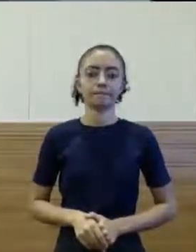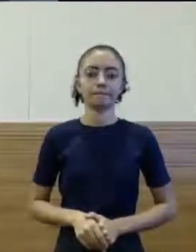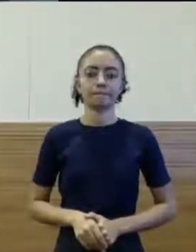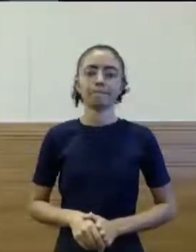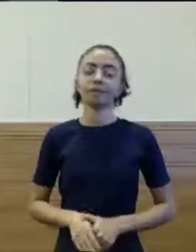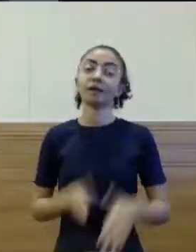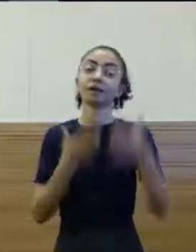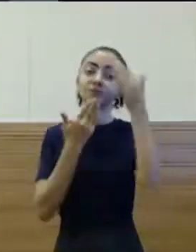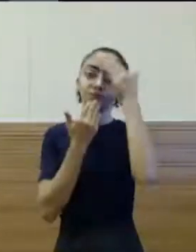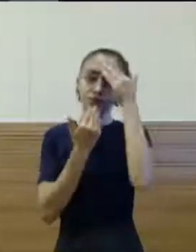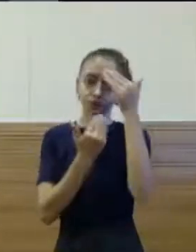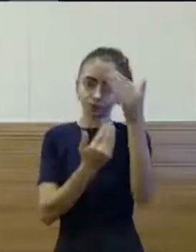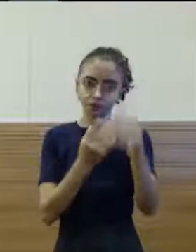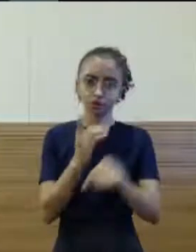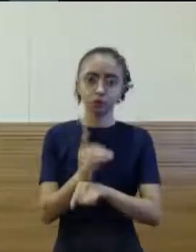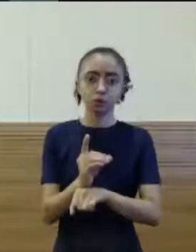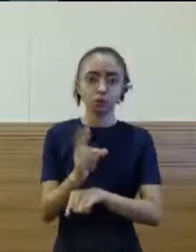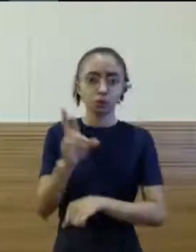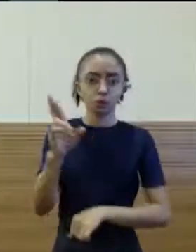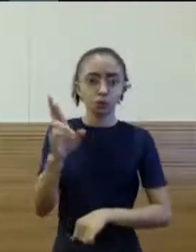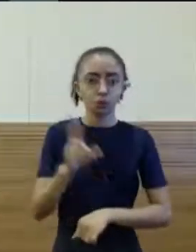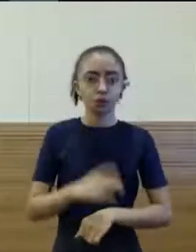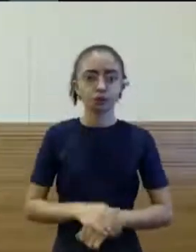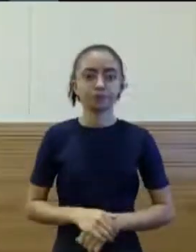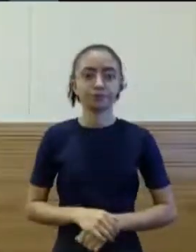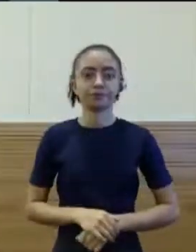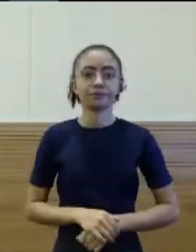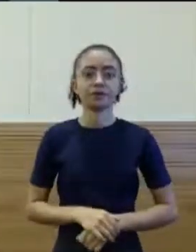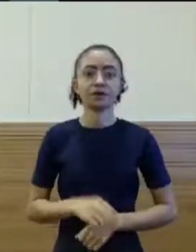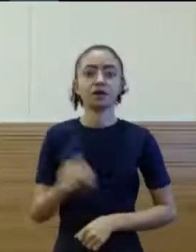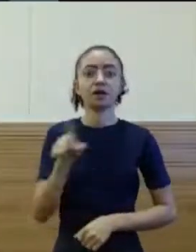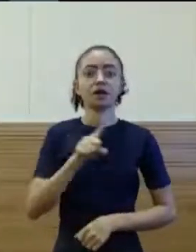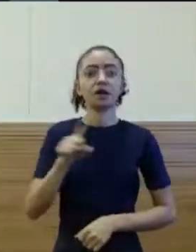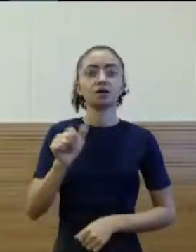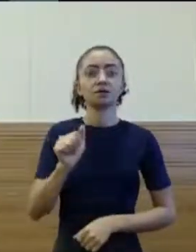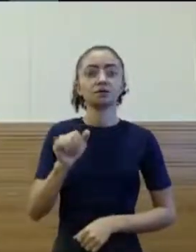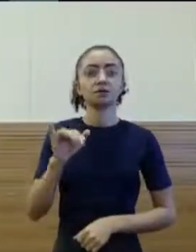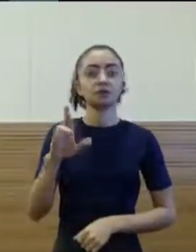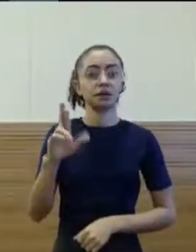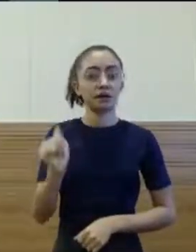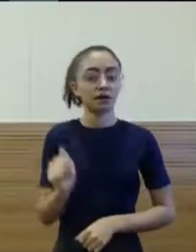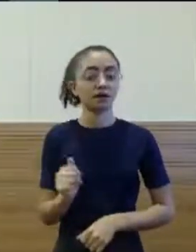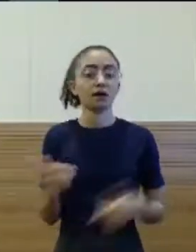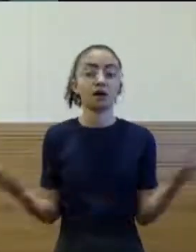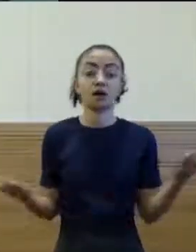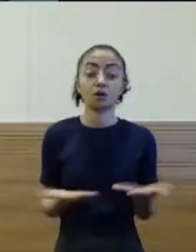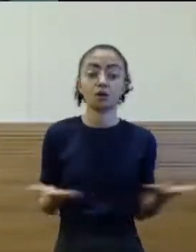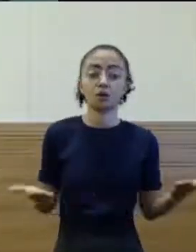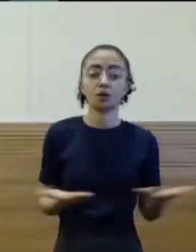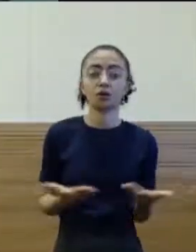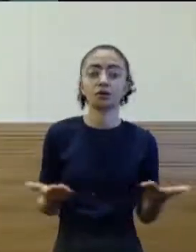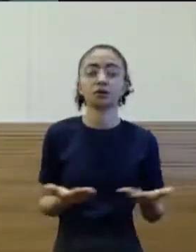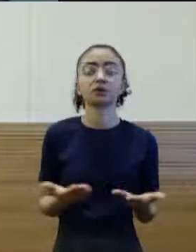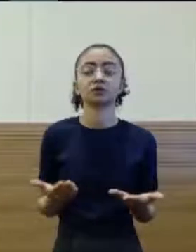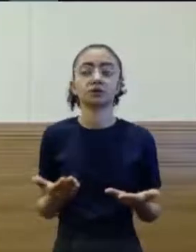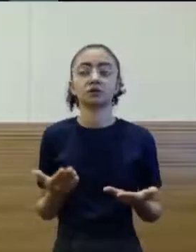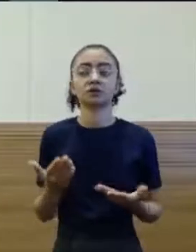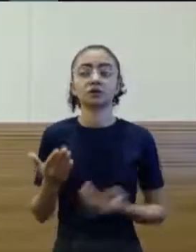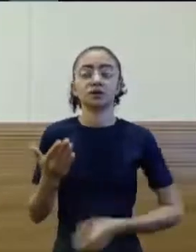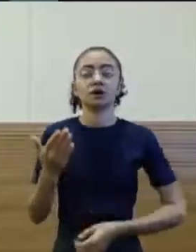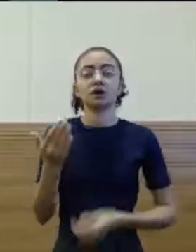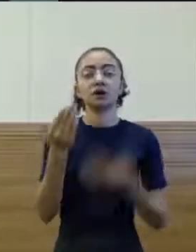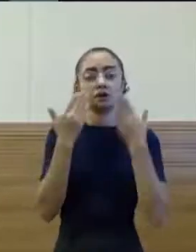Muito obrigado, doutora Zaira Valderrama. Thank you, Dr. Valderrama. We have now the presentation from